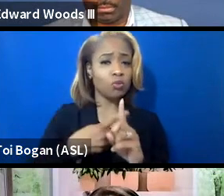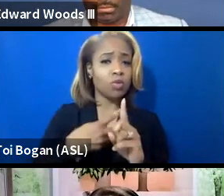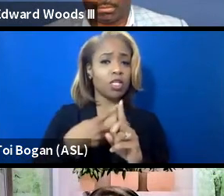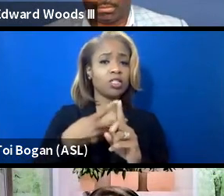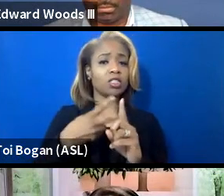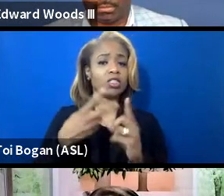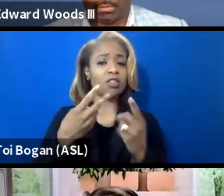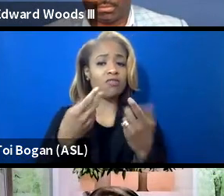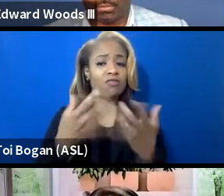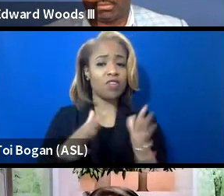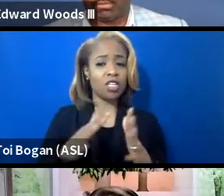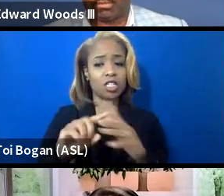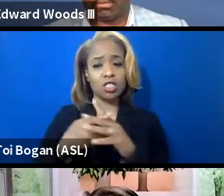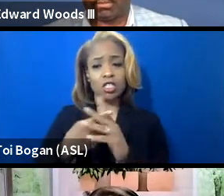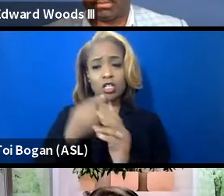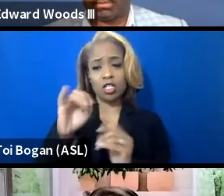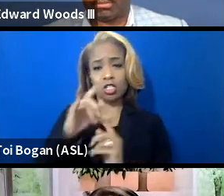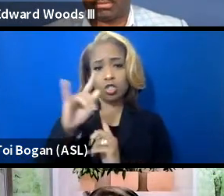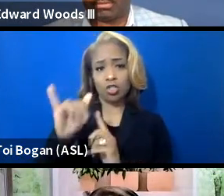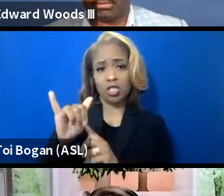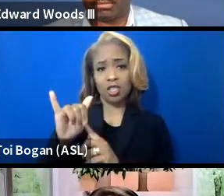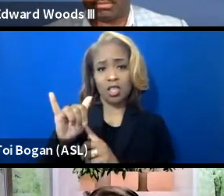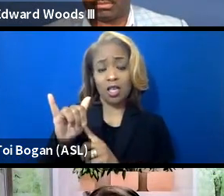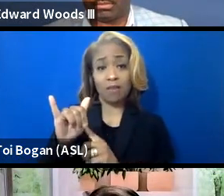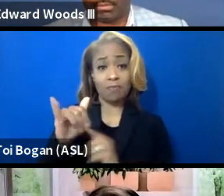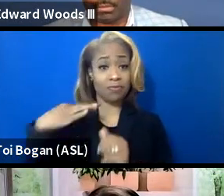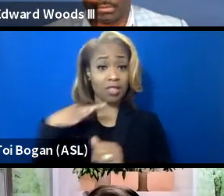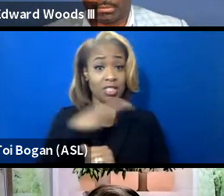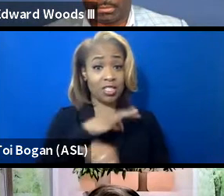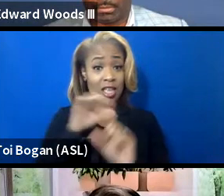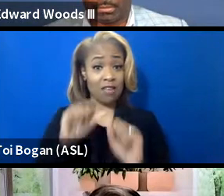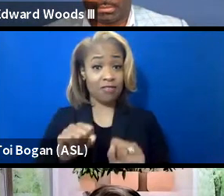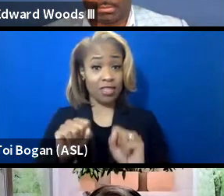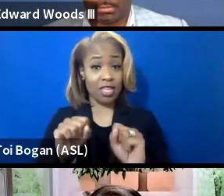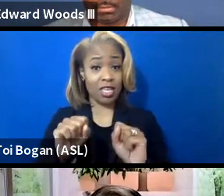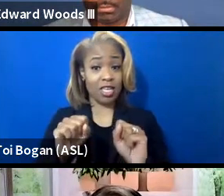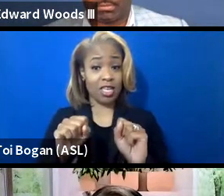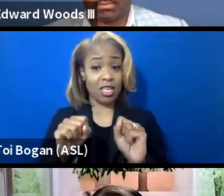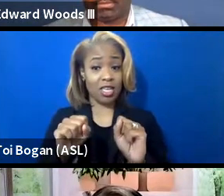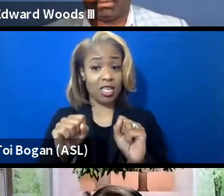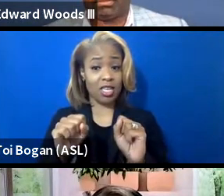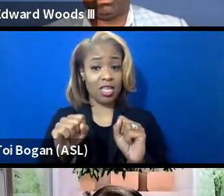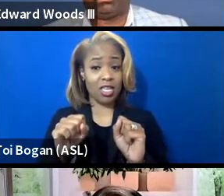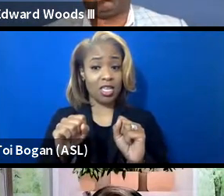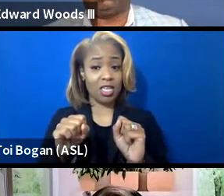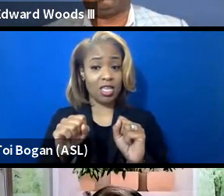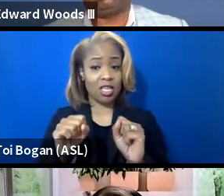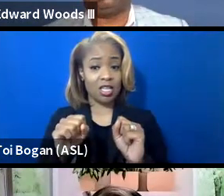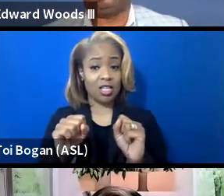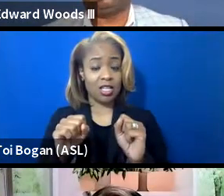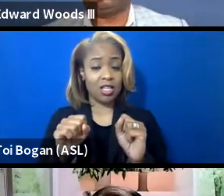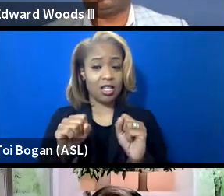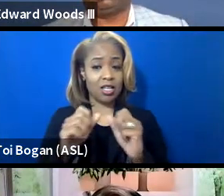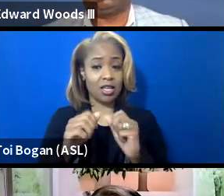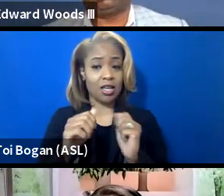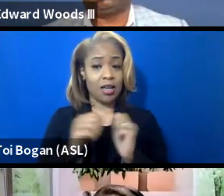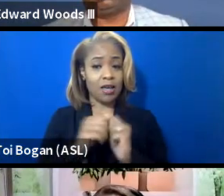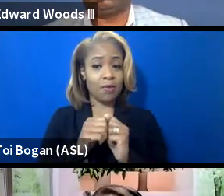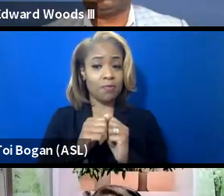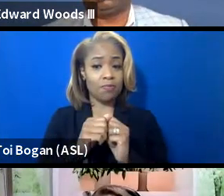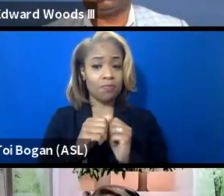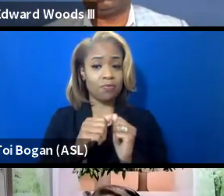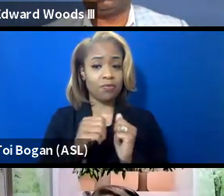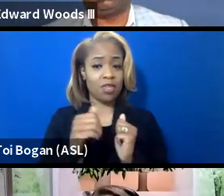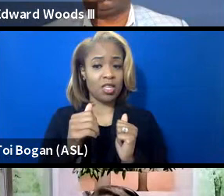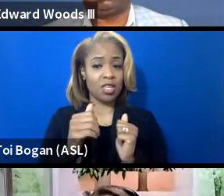starting in July when we have our deliberations, I'm wondering if the staff can give us sort of a sketch. I know we're anticipating meeting